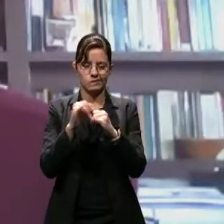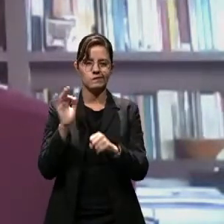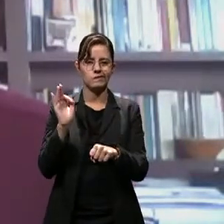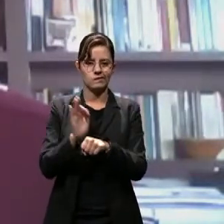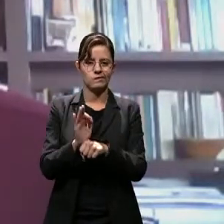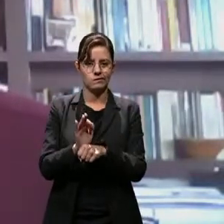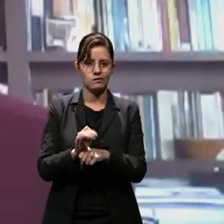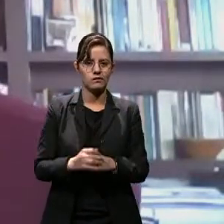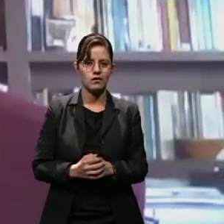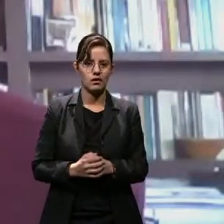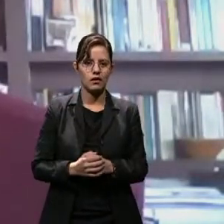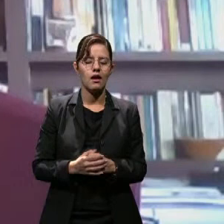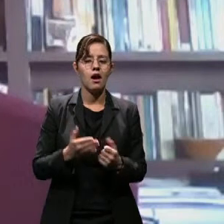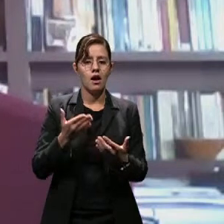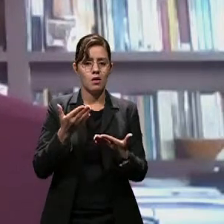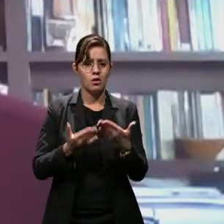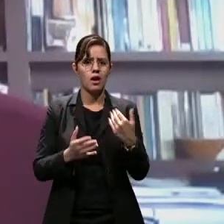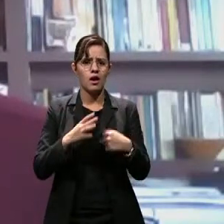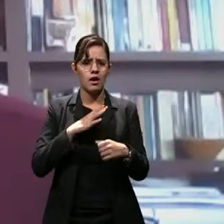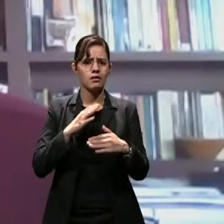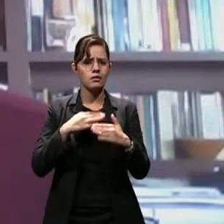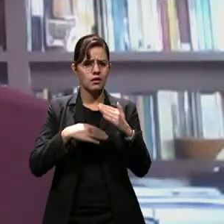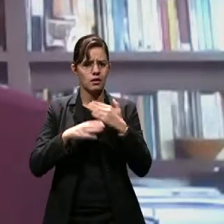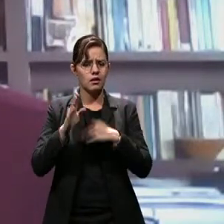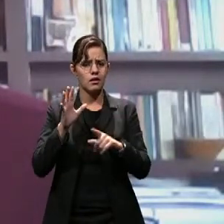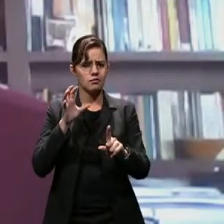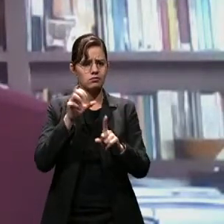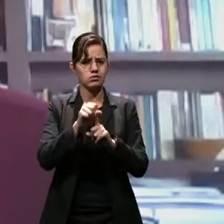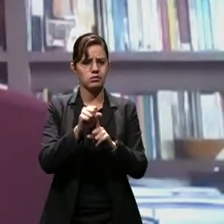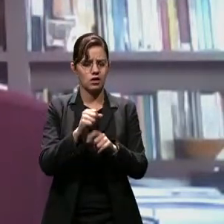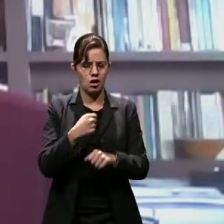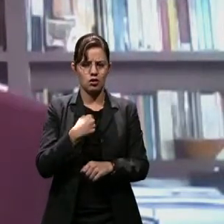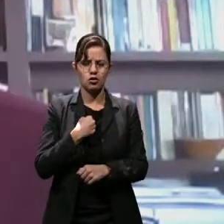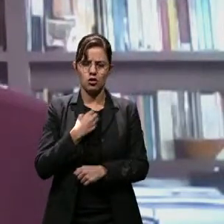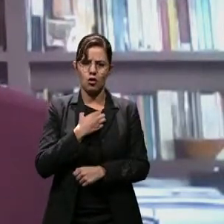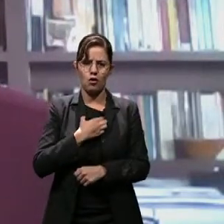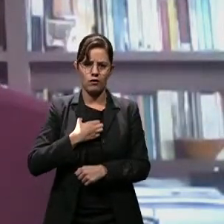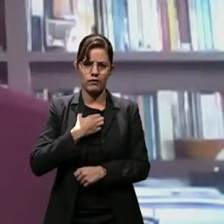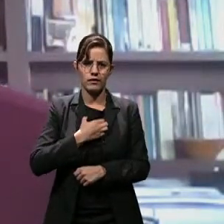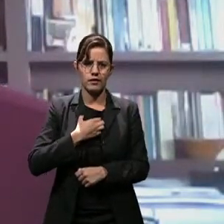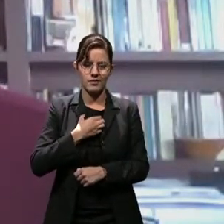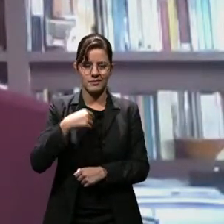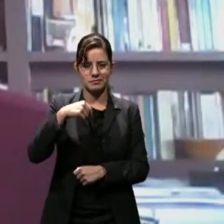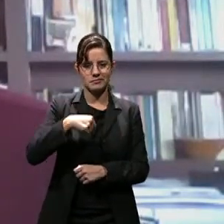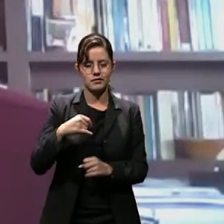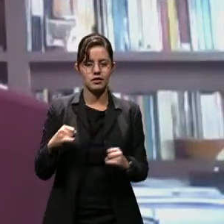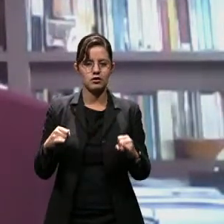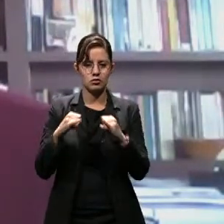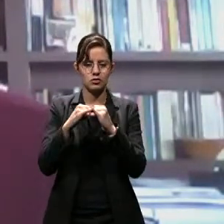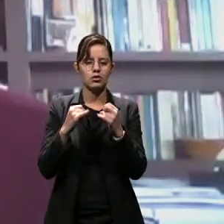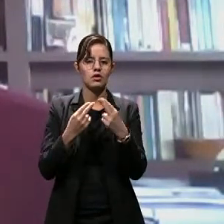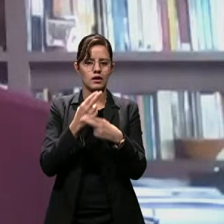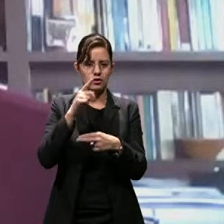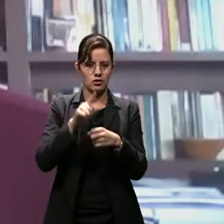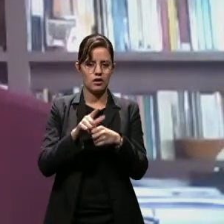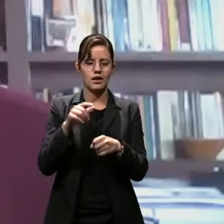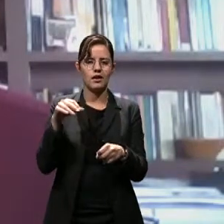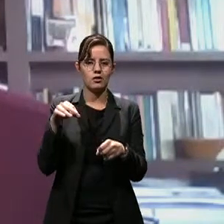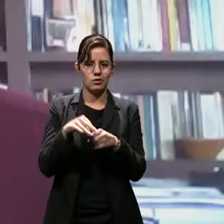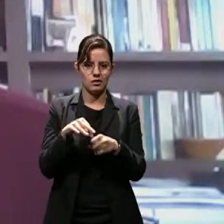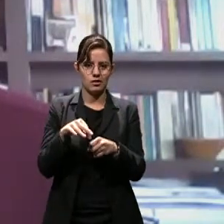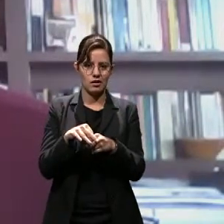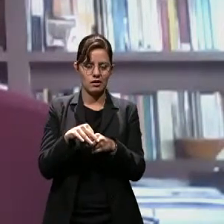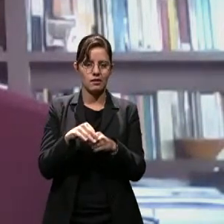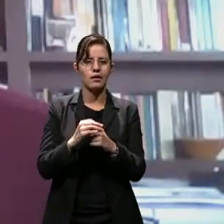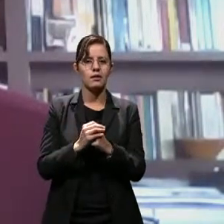commitment. If we talk about the accomplishments, I feel very satisfied with what the National Electoral Institute